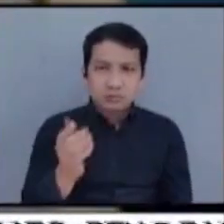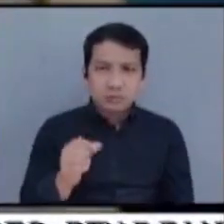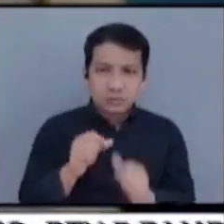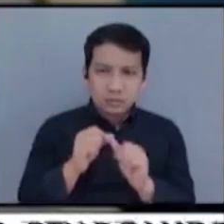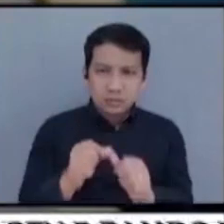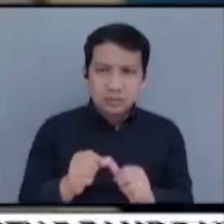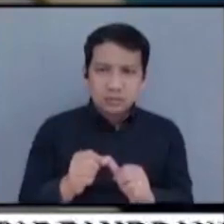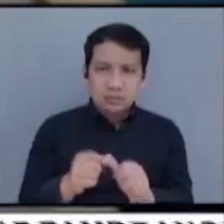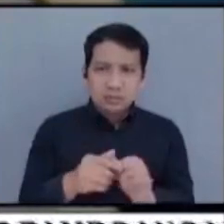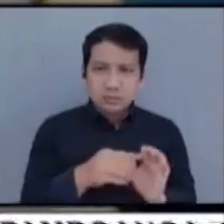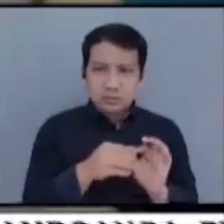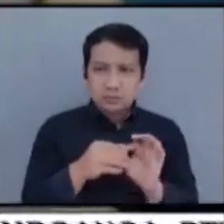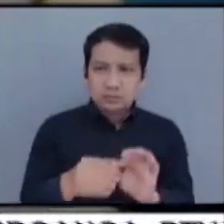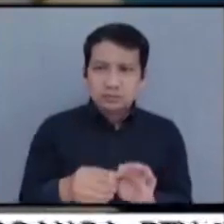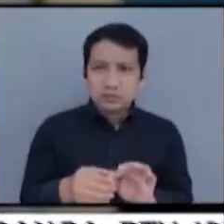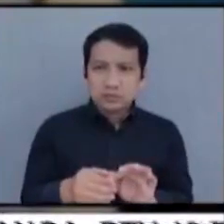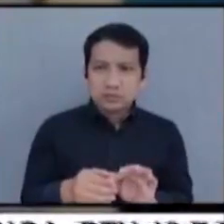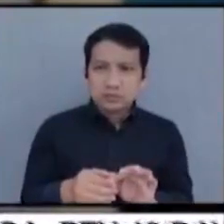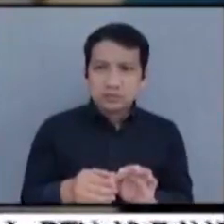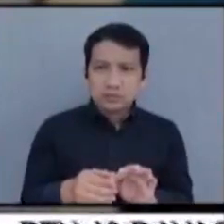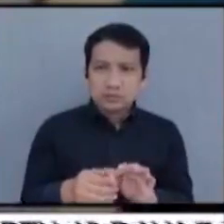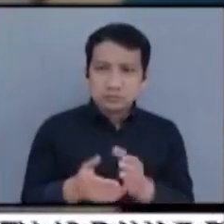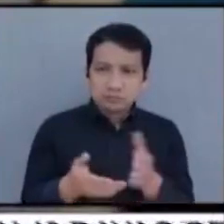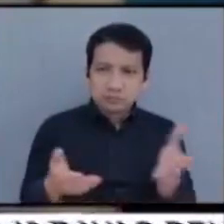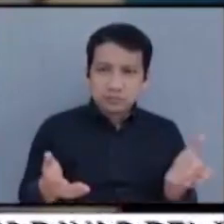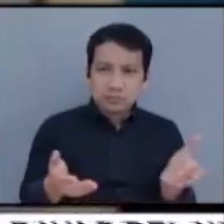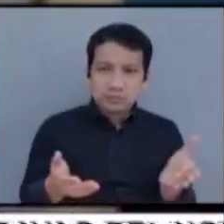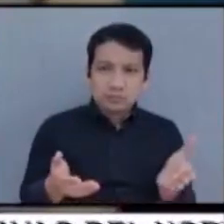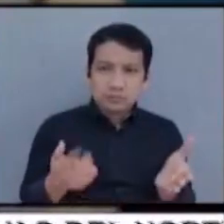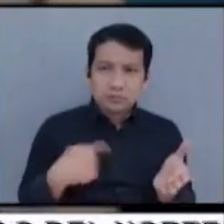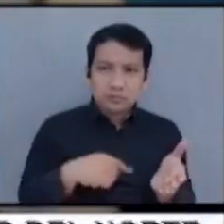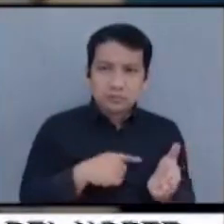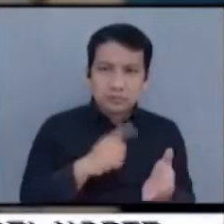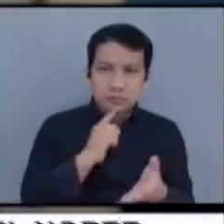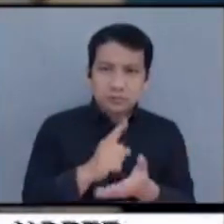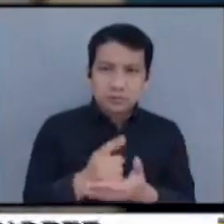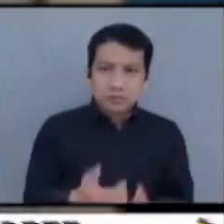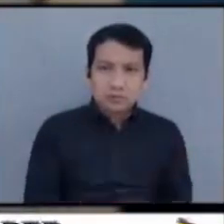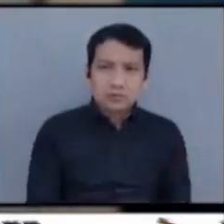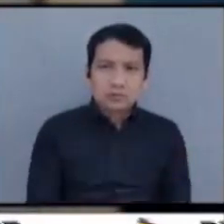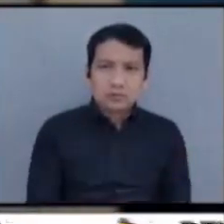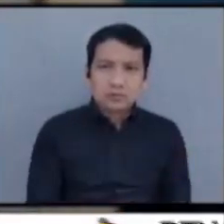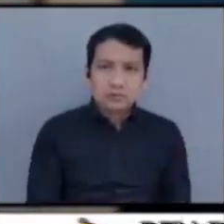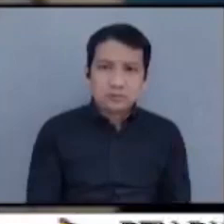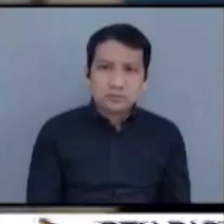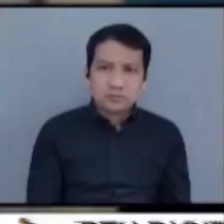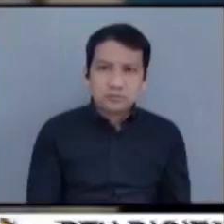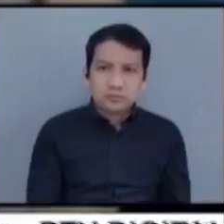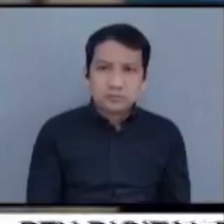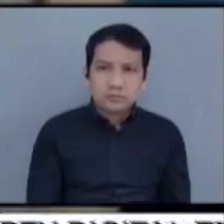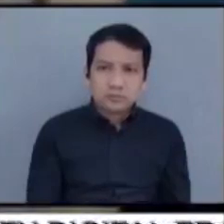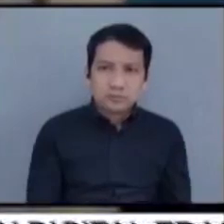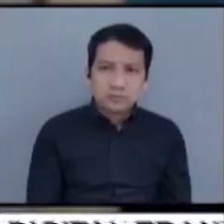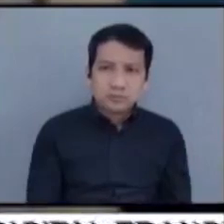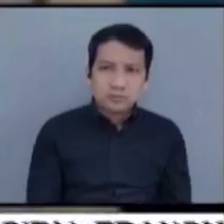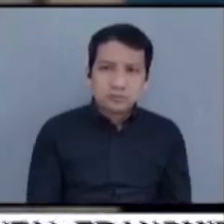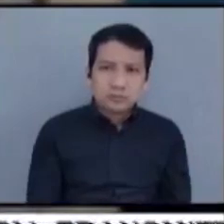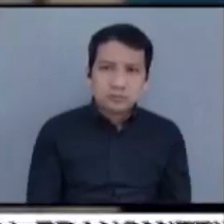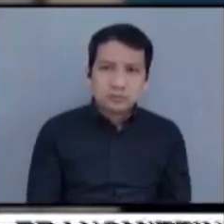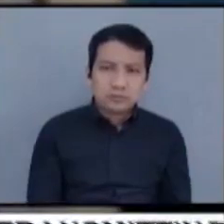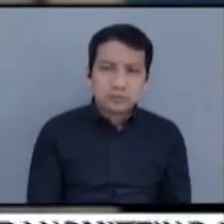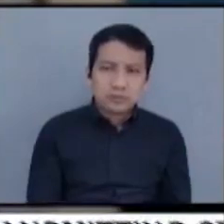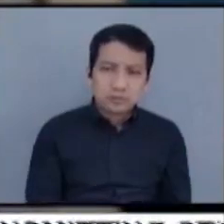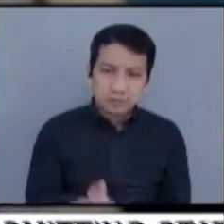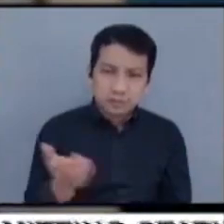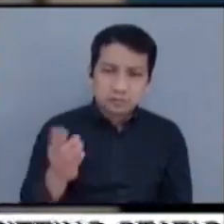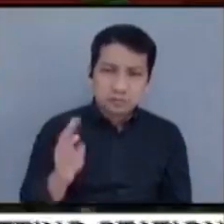to illegal, unregulated, and unreported fishing, terrorism in the maritime domain, contraband smuggling, wildlife